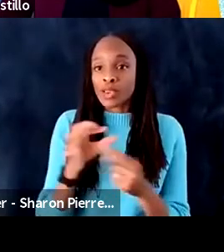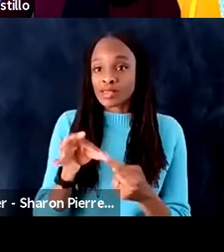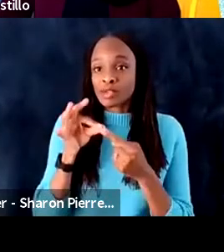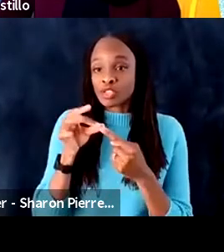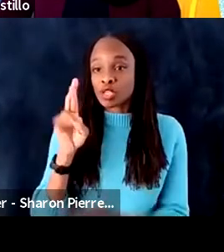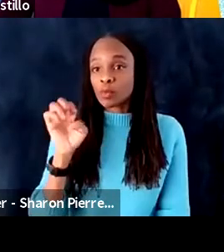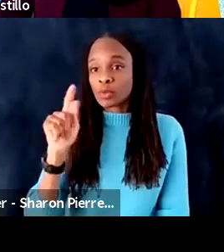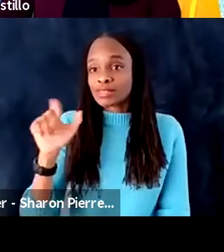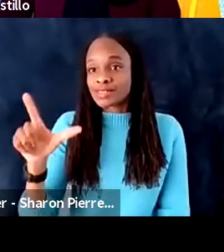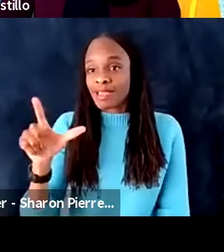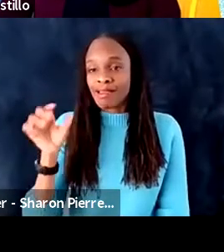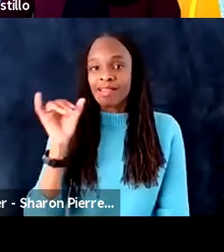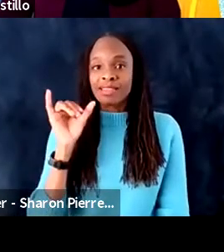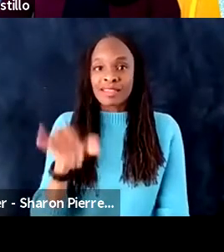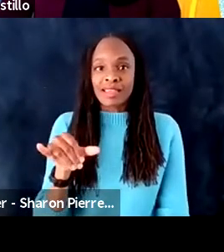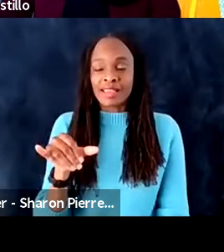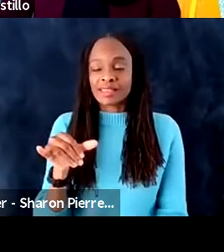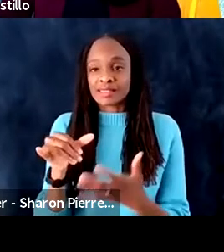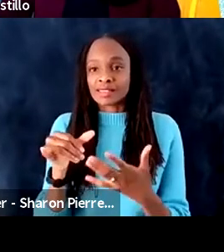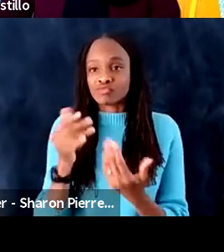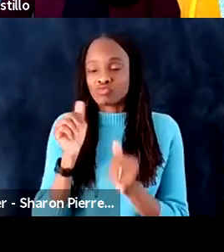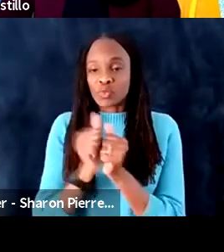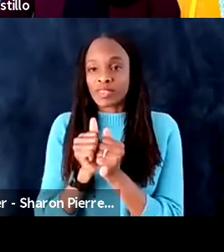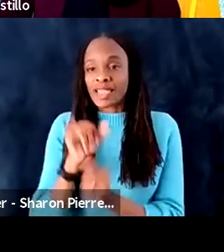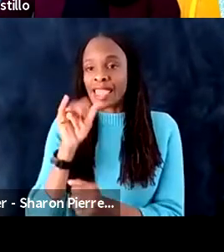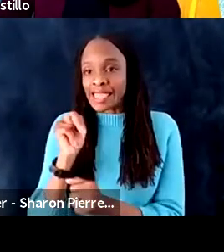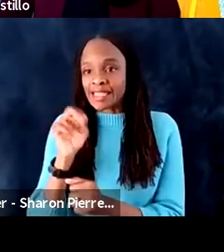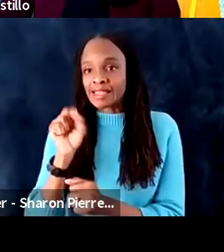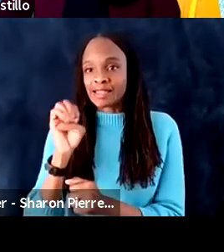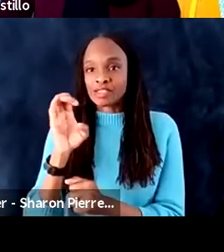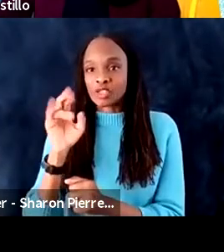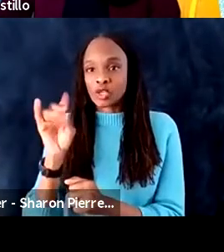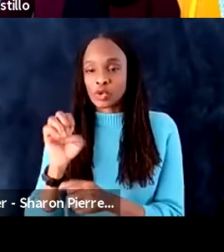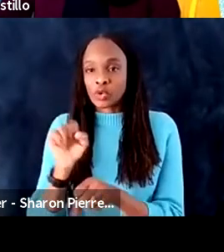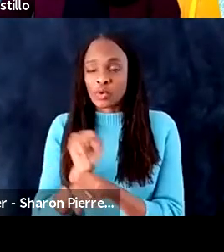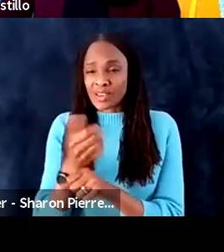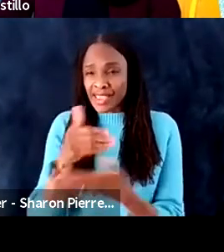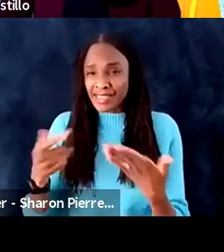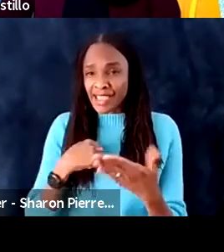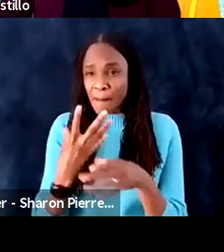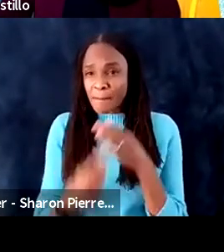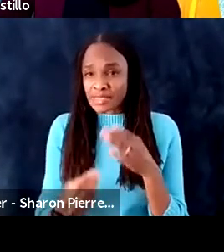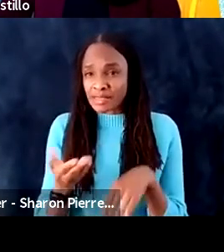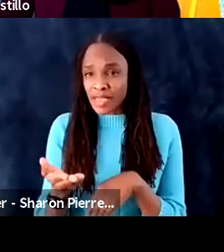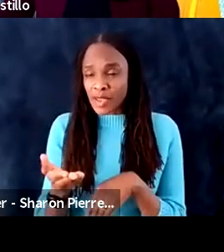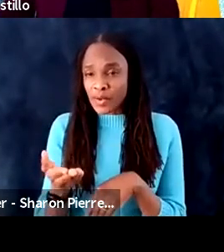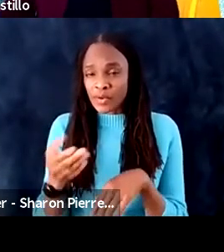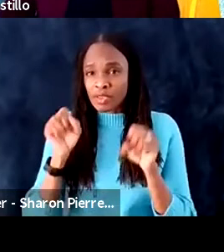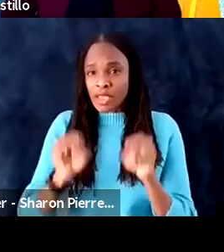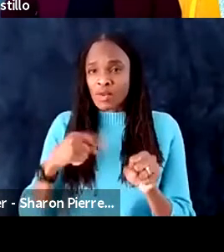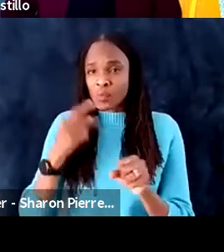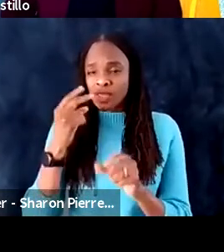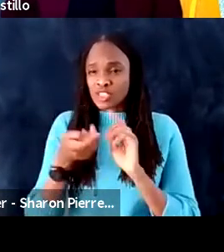become synonymous with insecure work. Is there anything I'm missing in that picture there? Can we reframe it in some